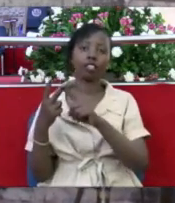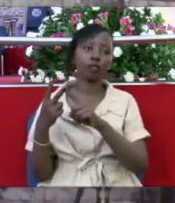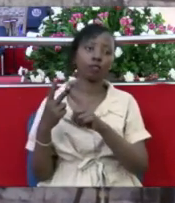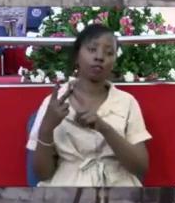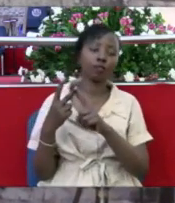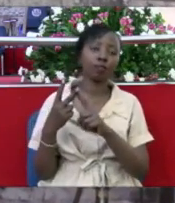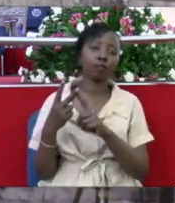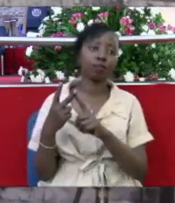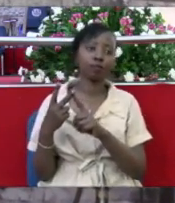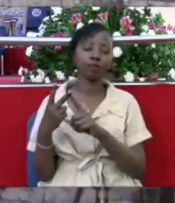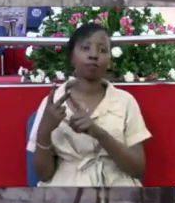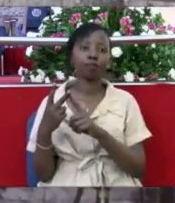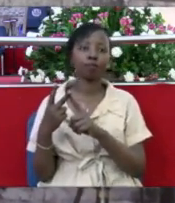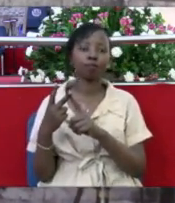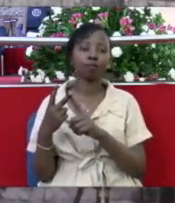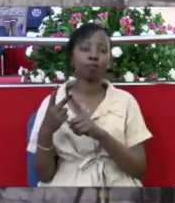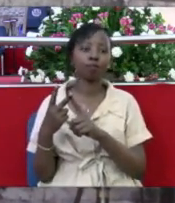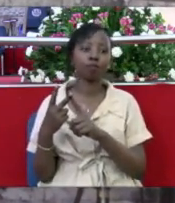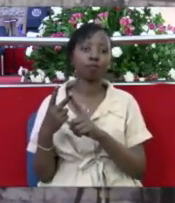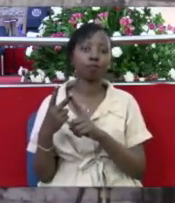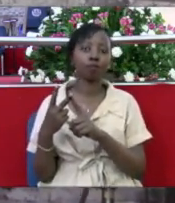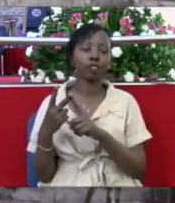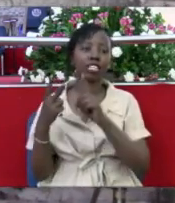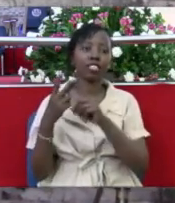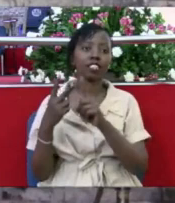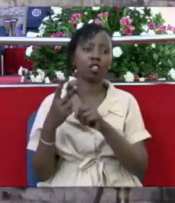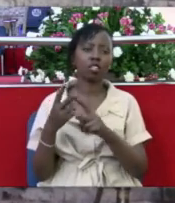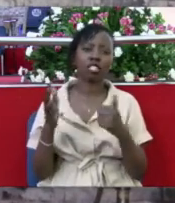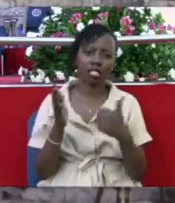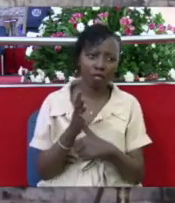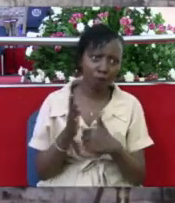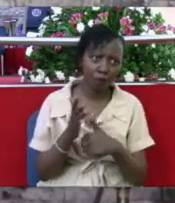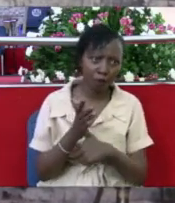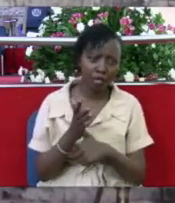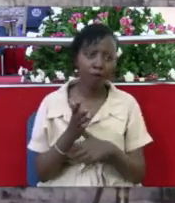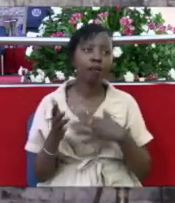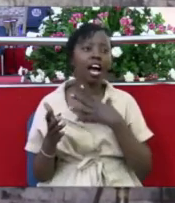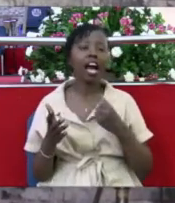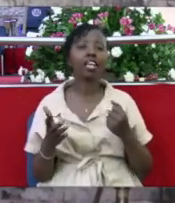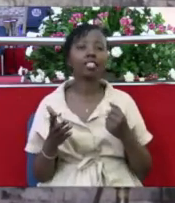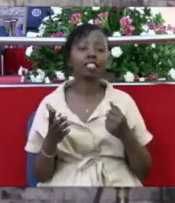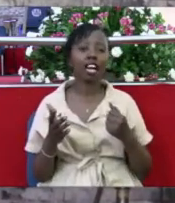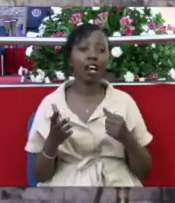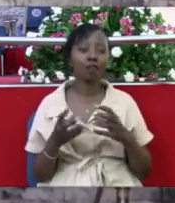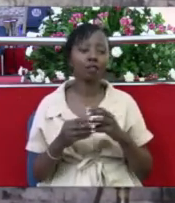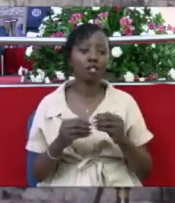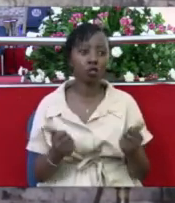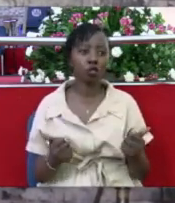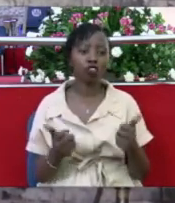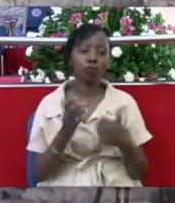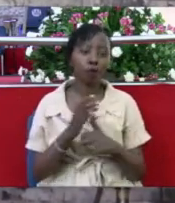pili tutakayoangazia, is the problem and diagnosis. Ya kwamba ni ile shida na uvumbuzi wa